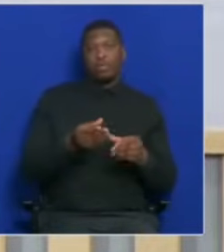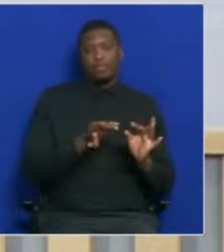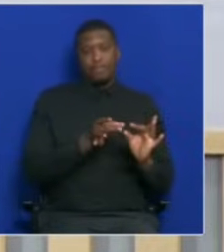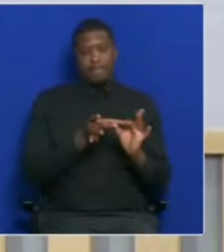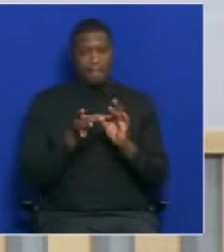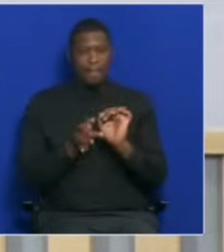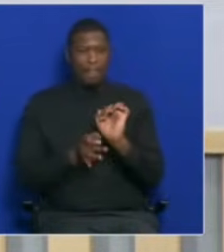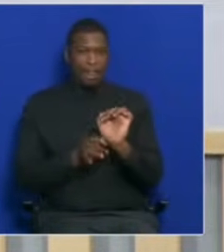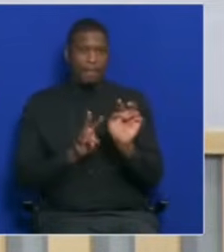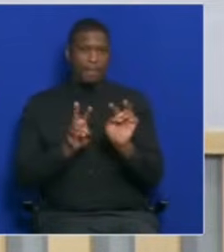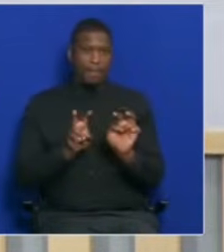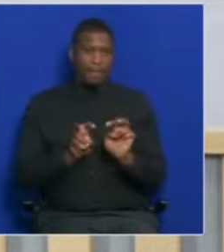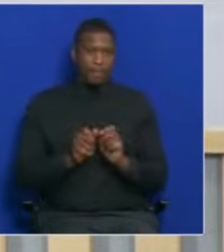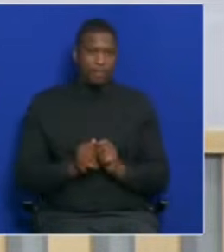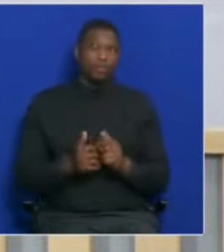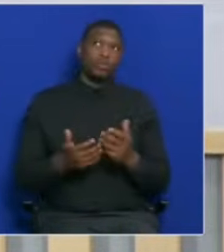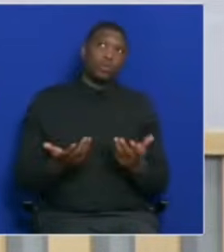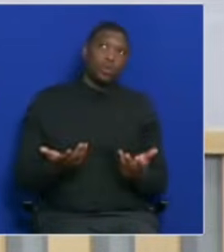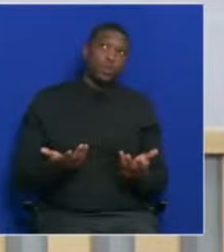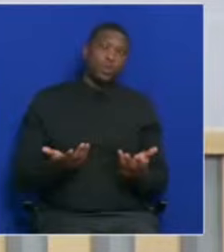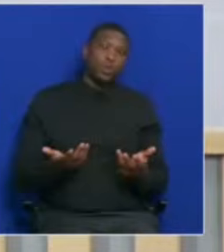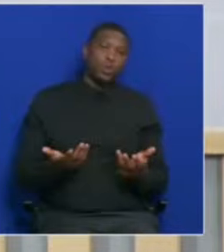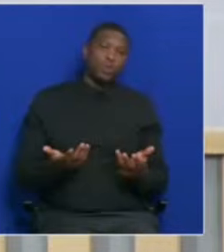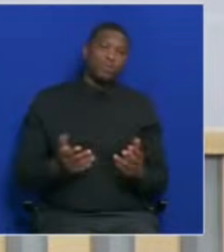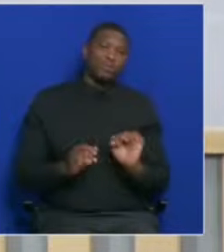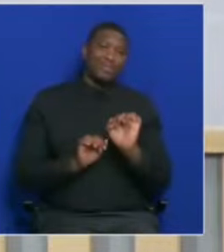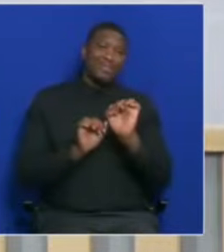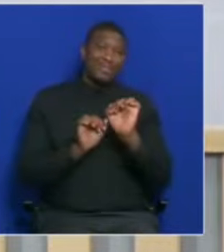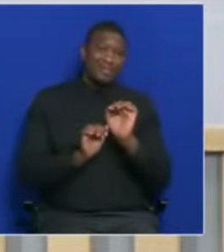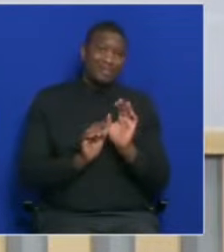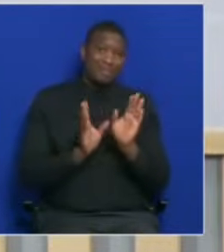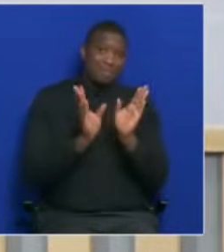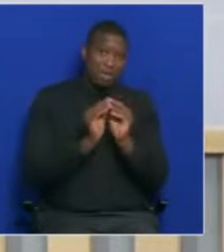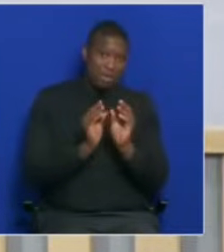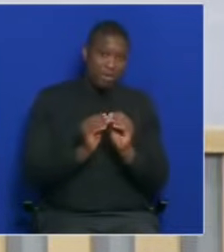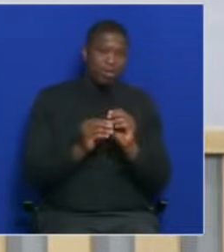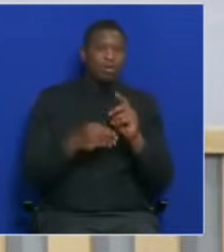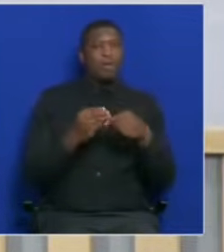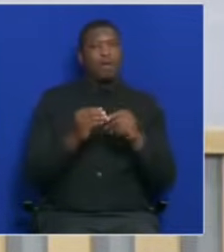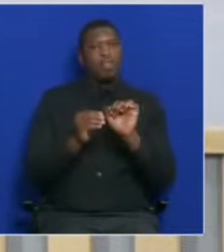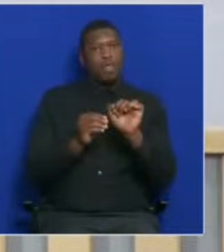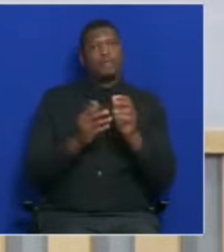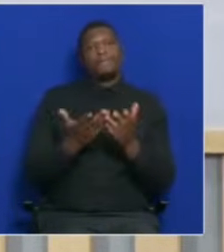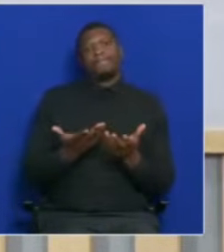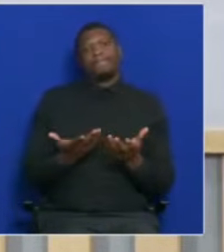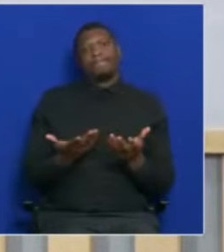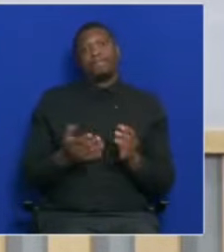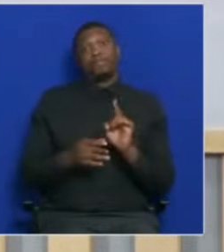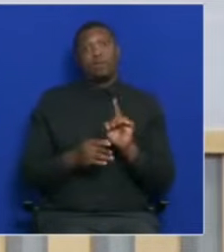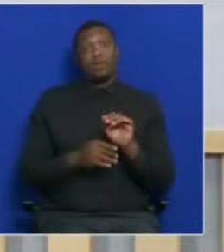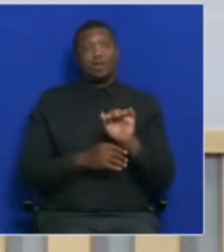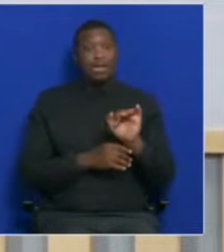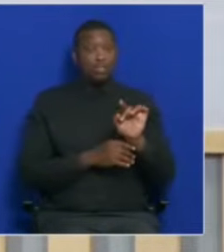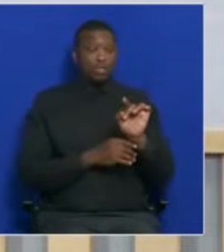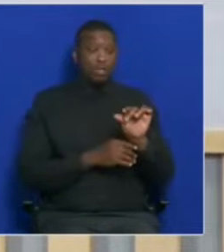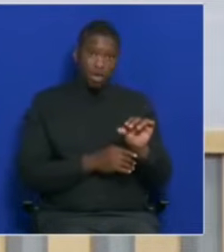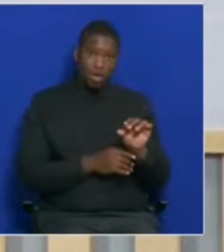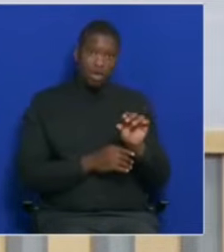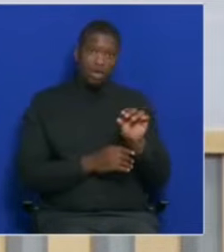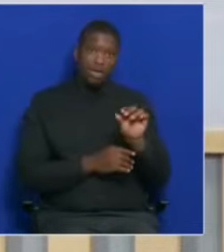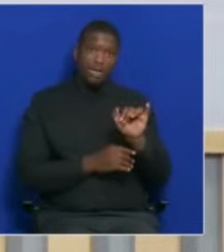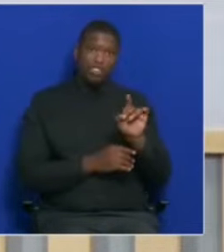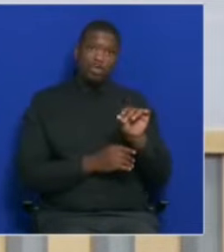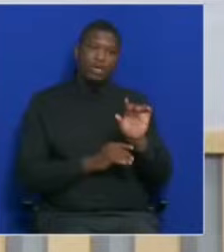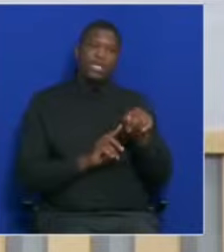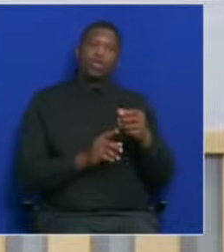that. So that meeting was about that, but the IGI indicated that they cannot provide that information.